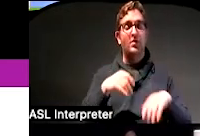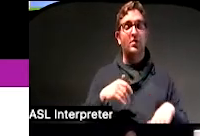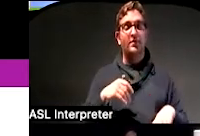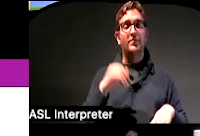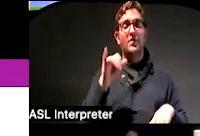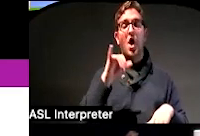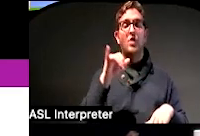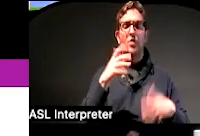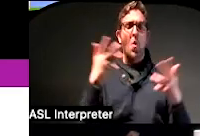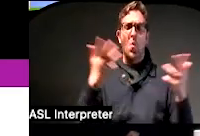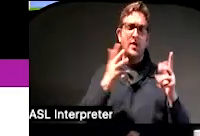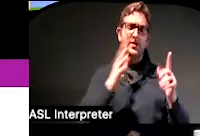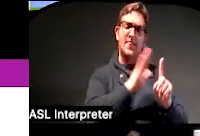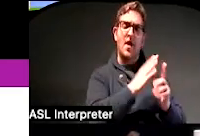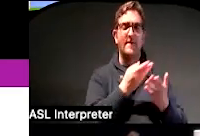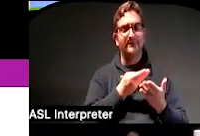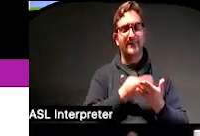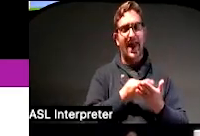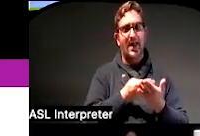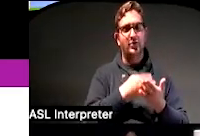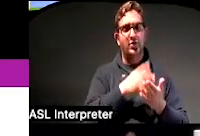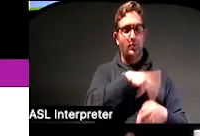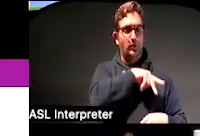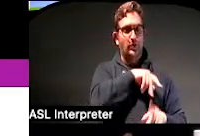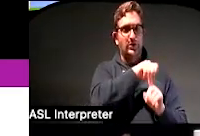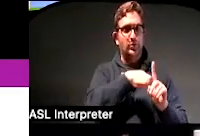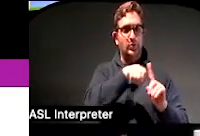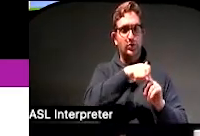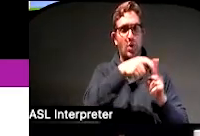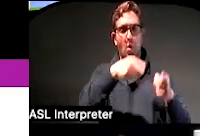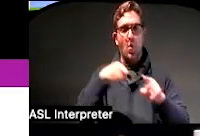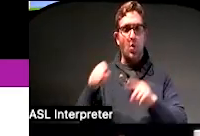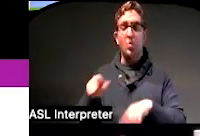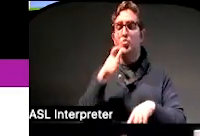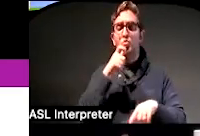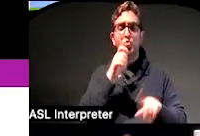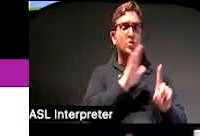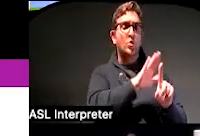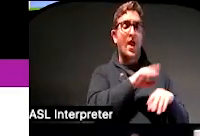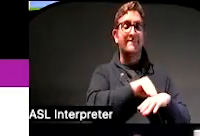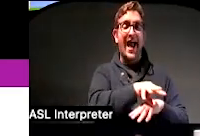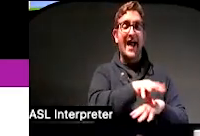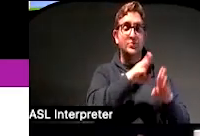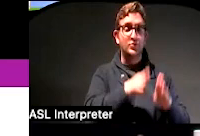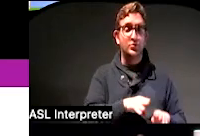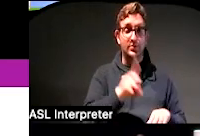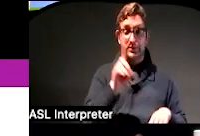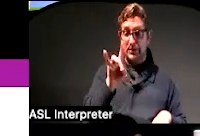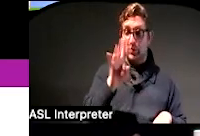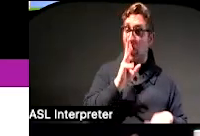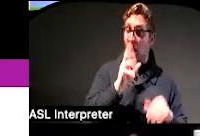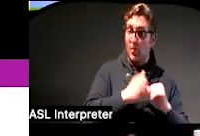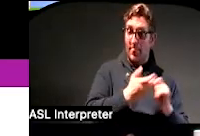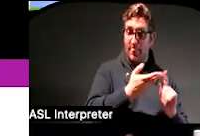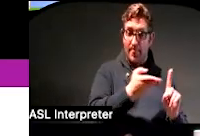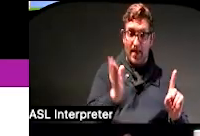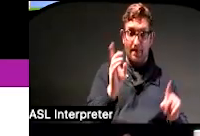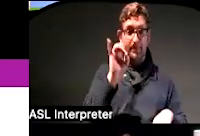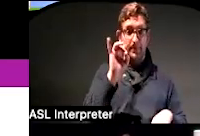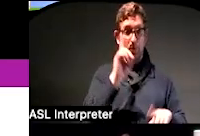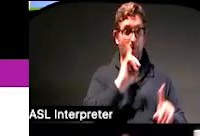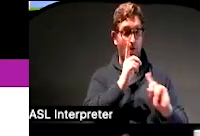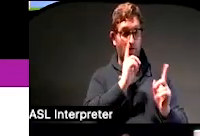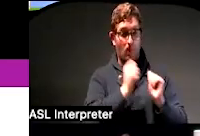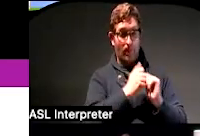personal situation that you have going on? Who are your advisors? Have we talked to them? Have we communicated with